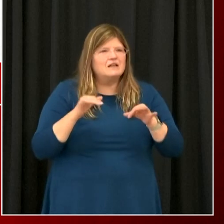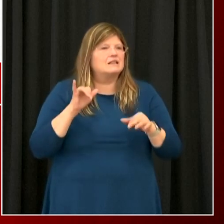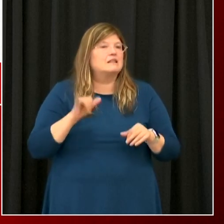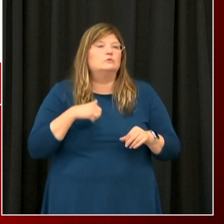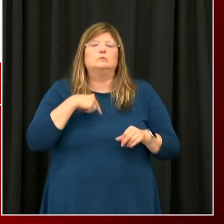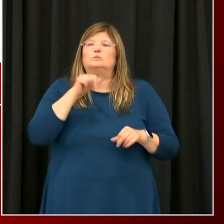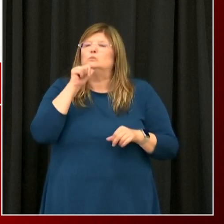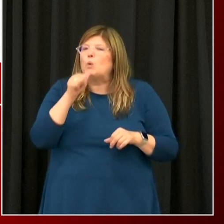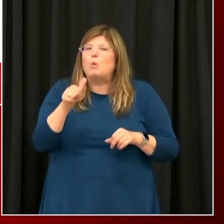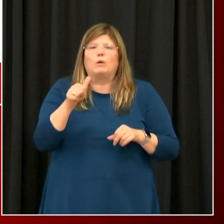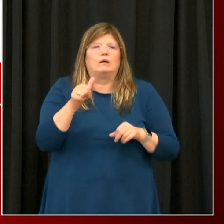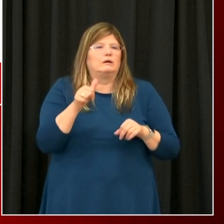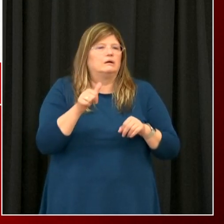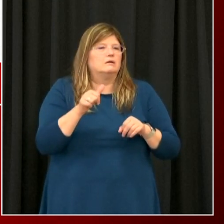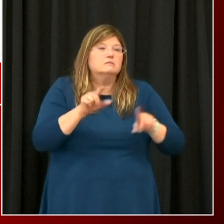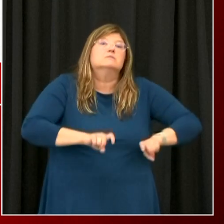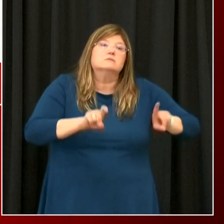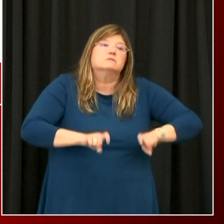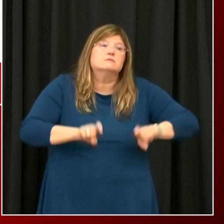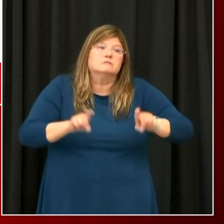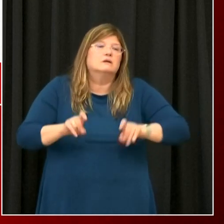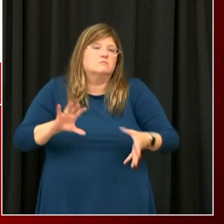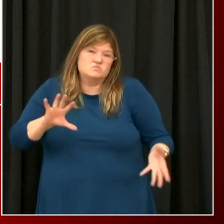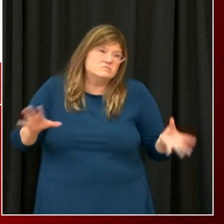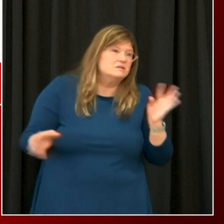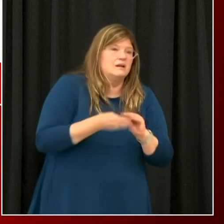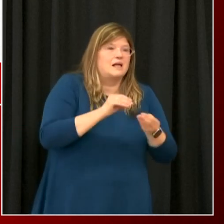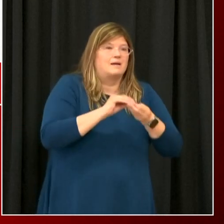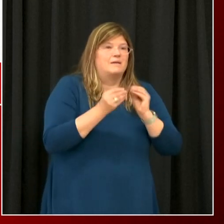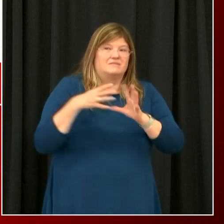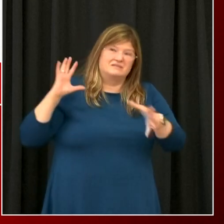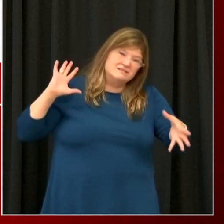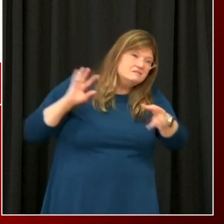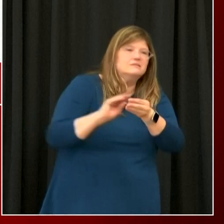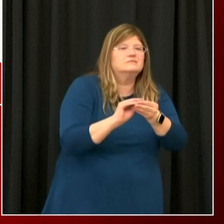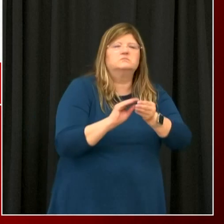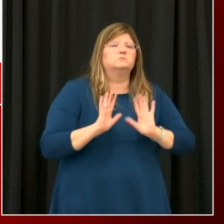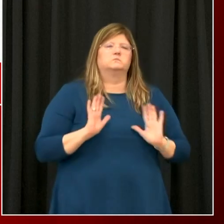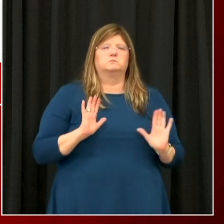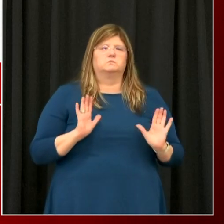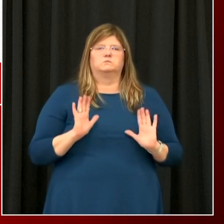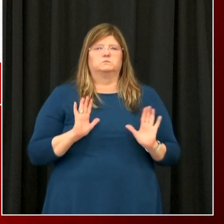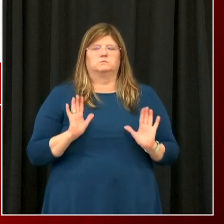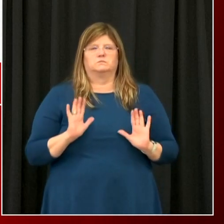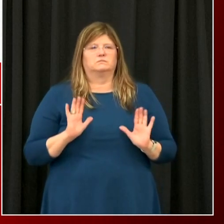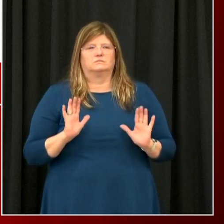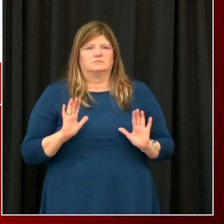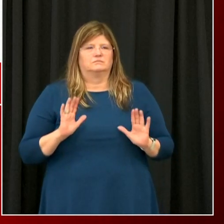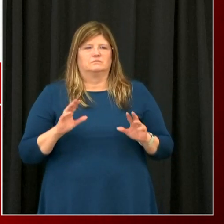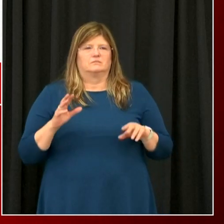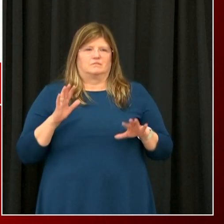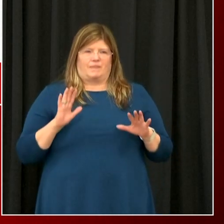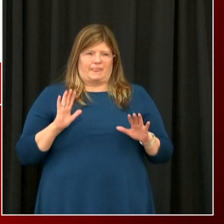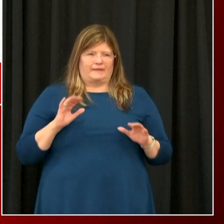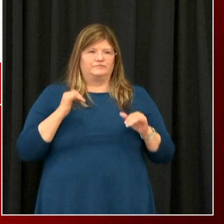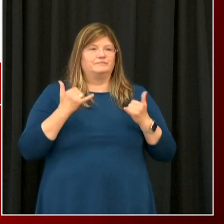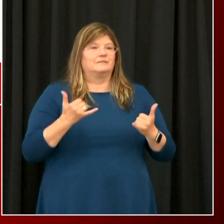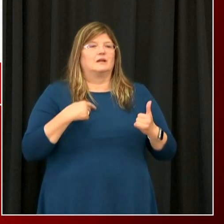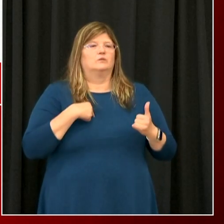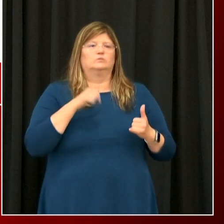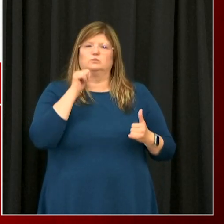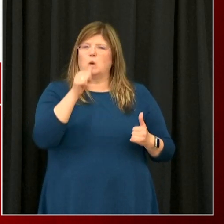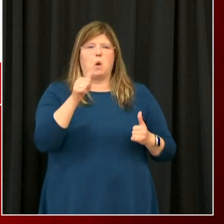terms of the total number of tests ever done in the city, meaning the total number of positive tests that we've ever had in the city over time